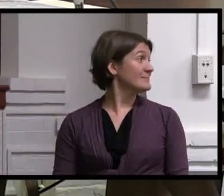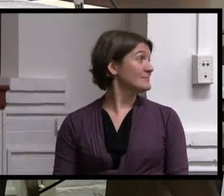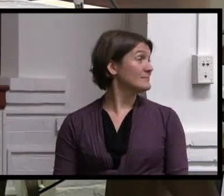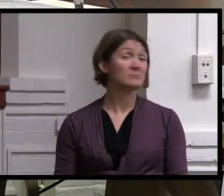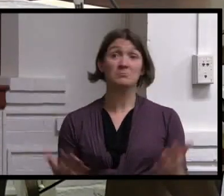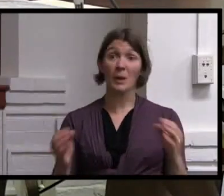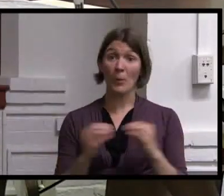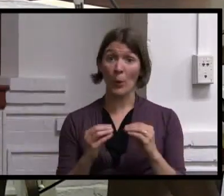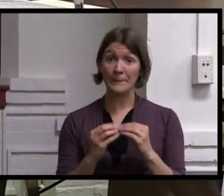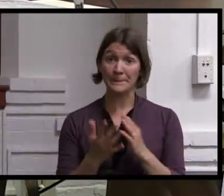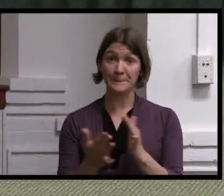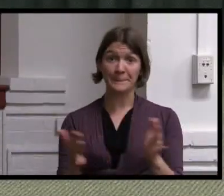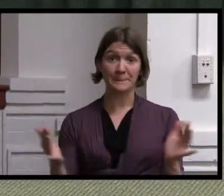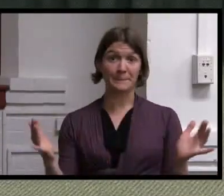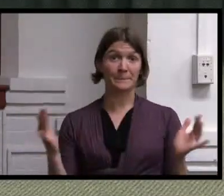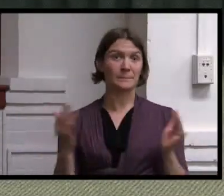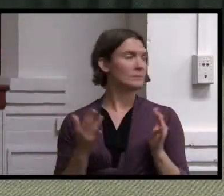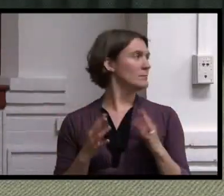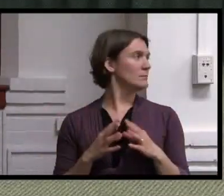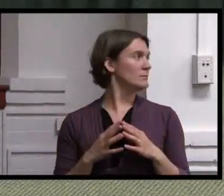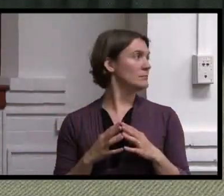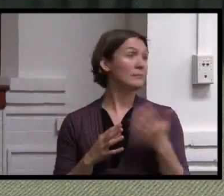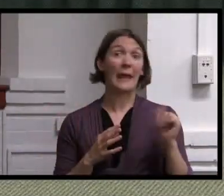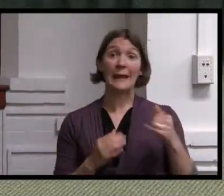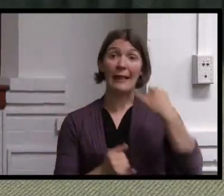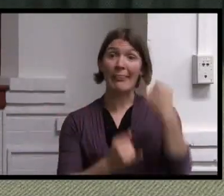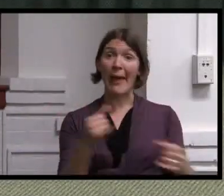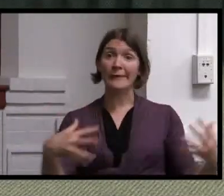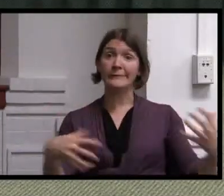Does anyone have any words of wisdom, Tim?